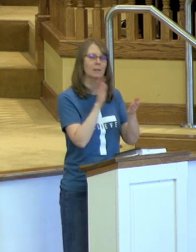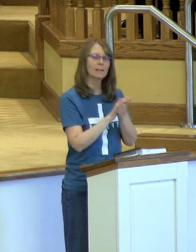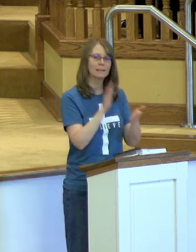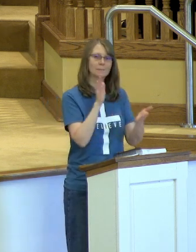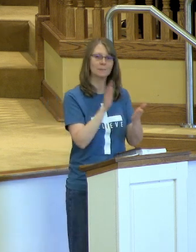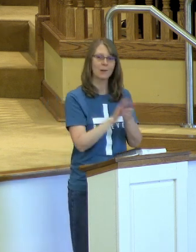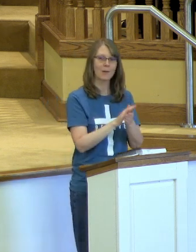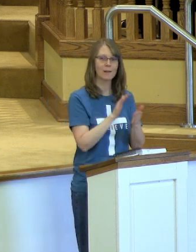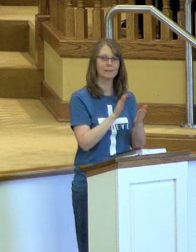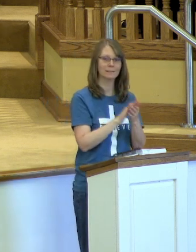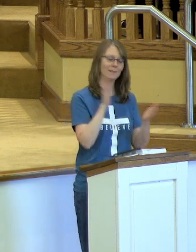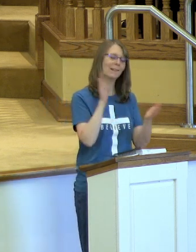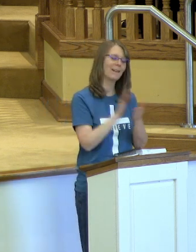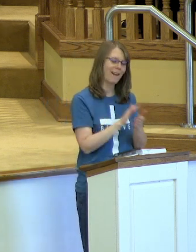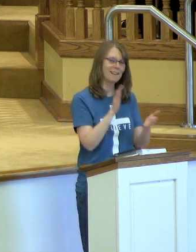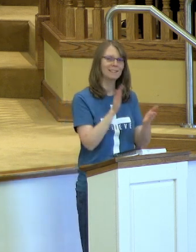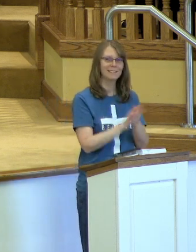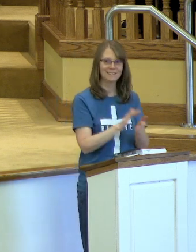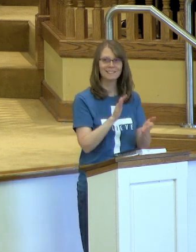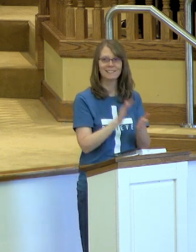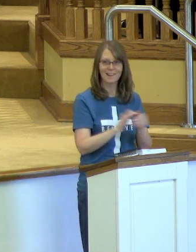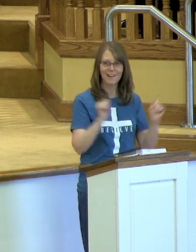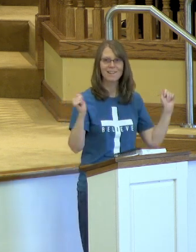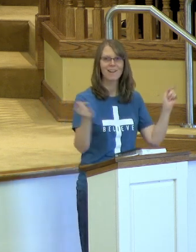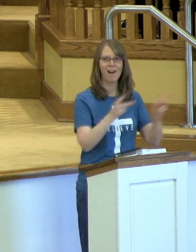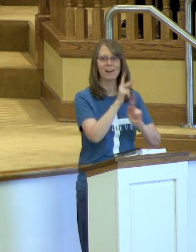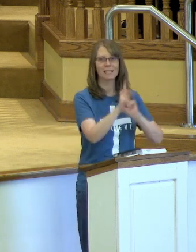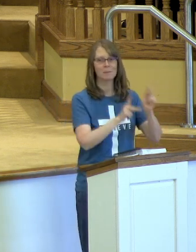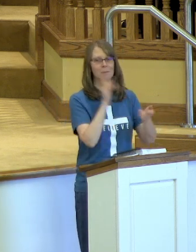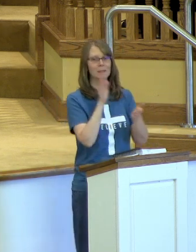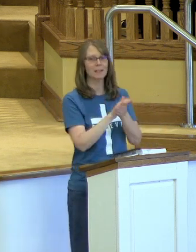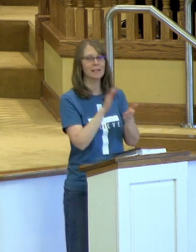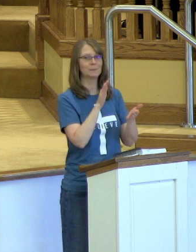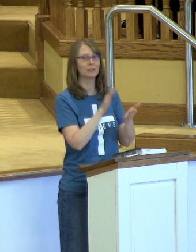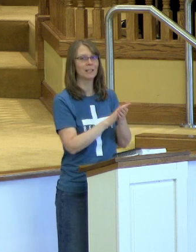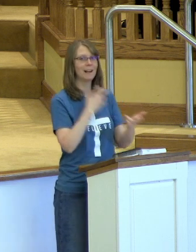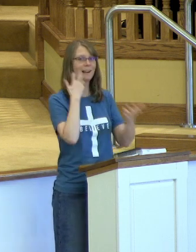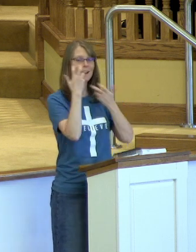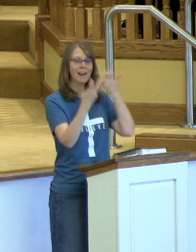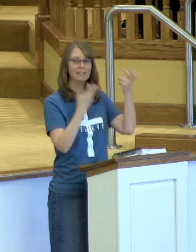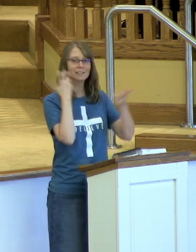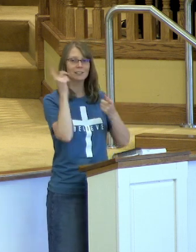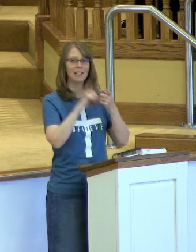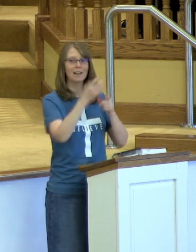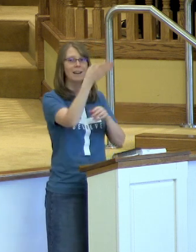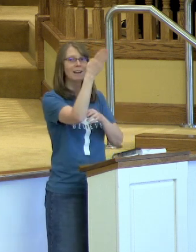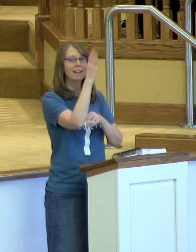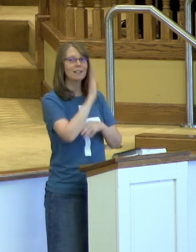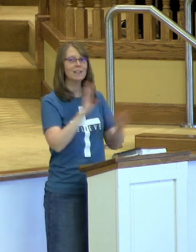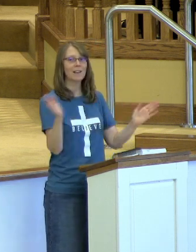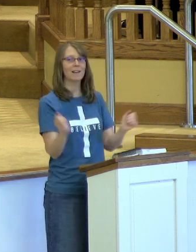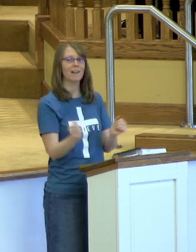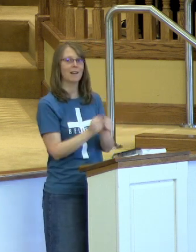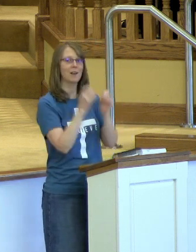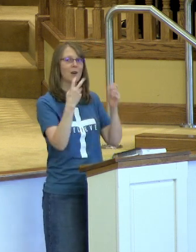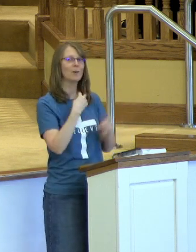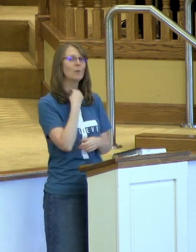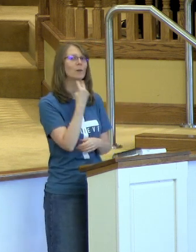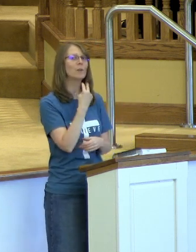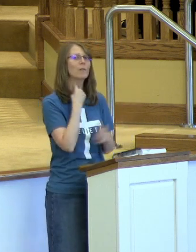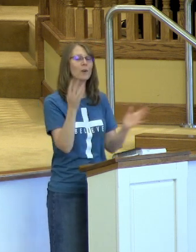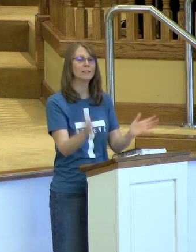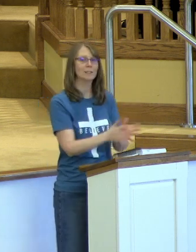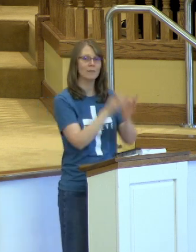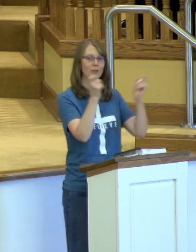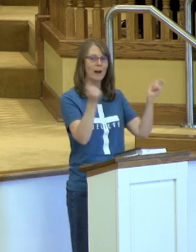people clap your hands. Oh, clap your hands. All you people clap your hands. And shout unto God. Praise God